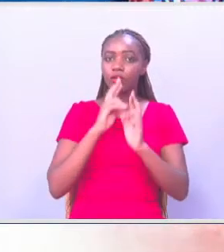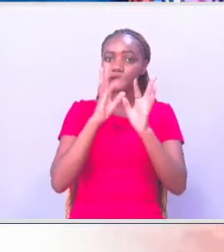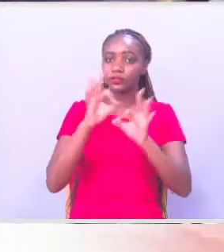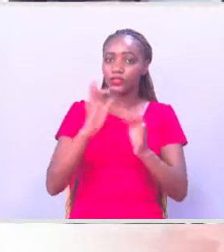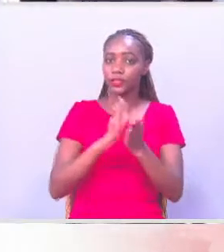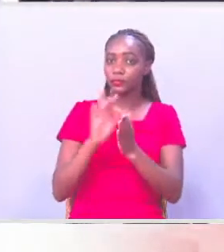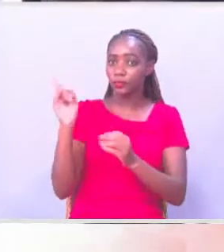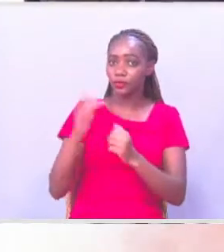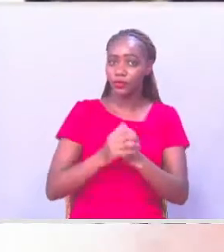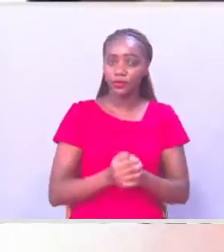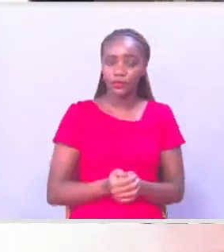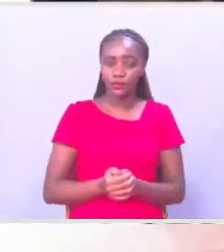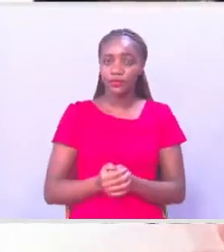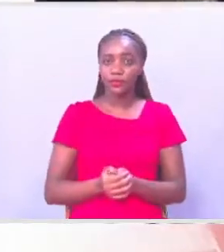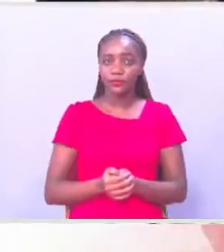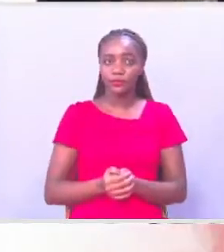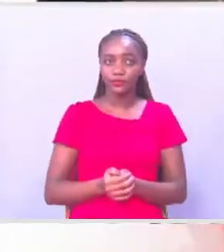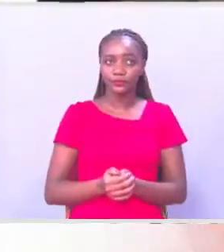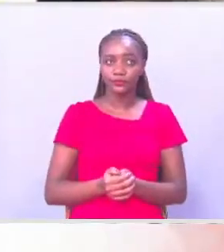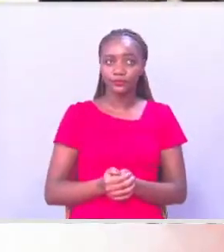reports.